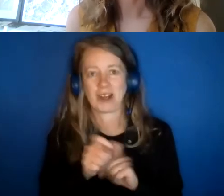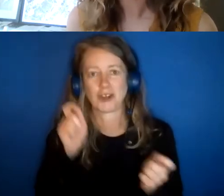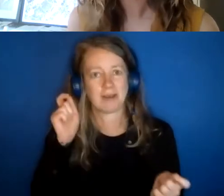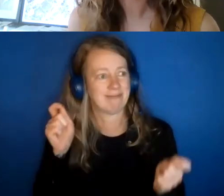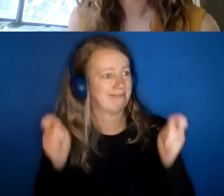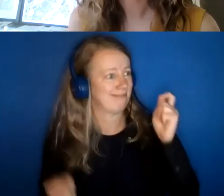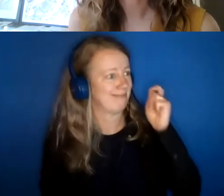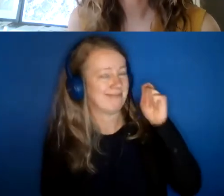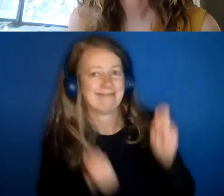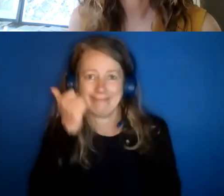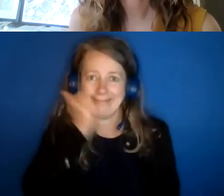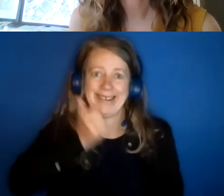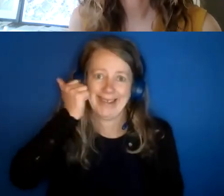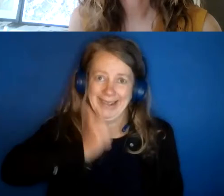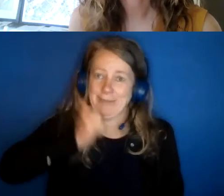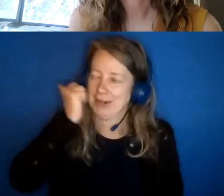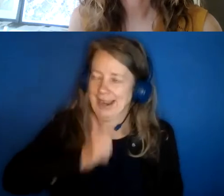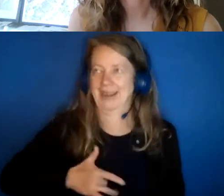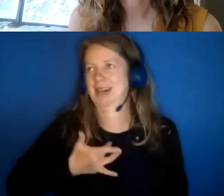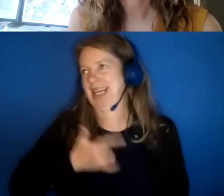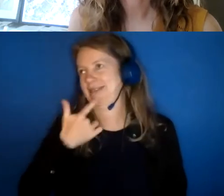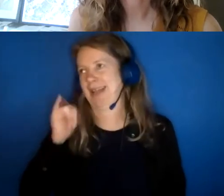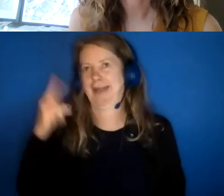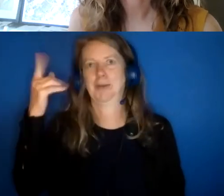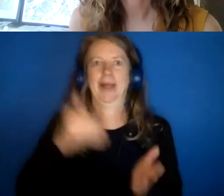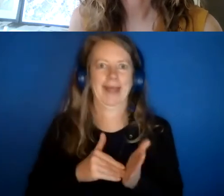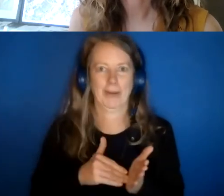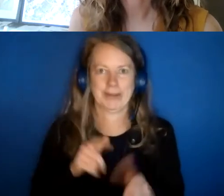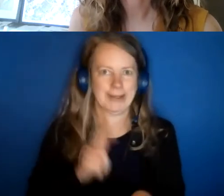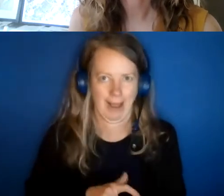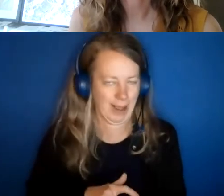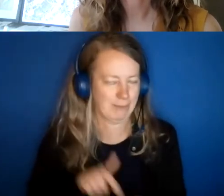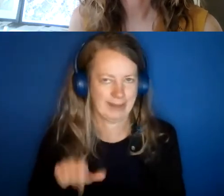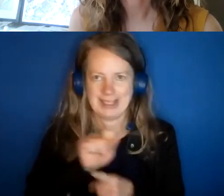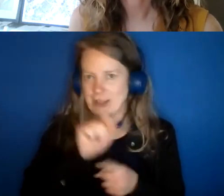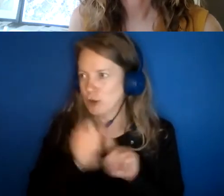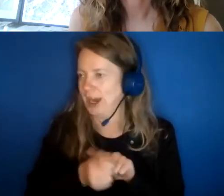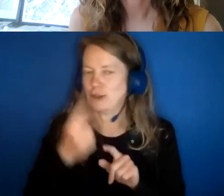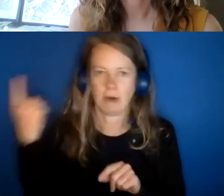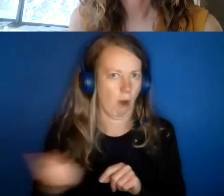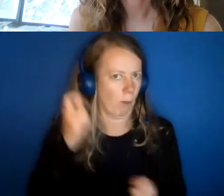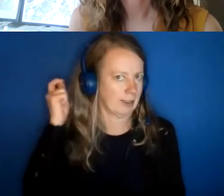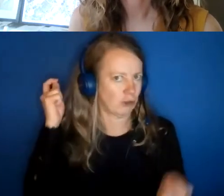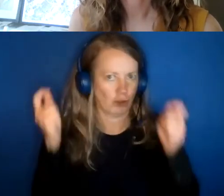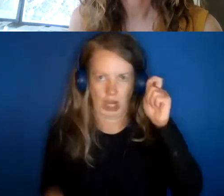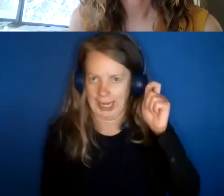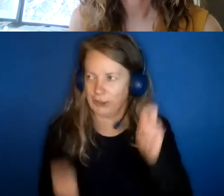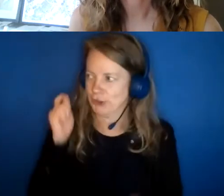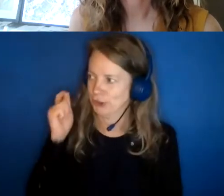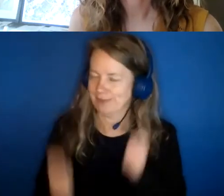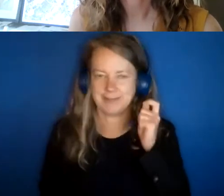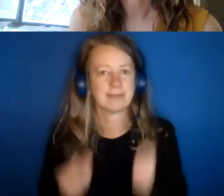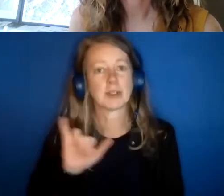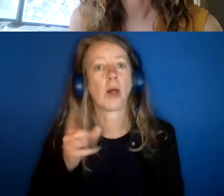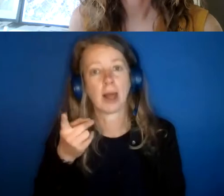that 1,000 times. And so like Dr. Call said, we're a